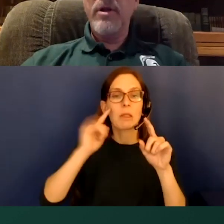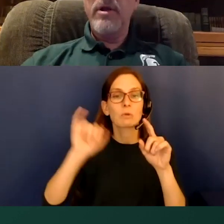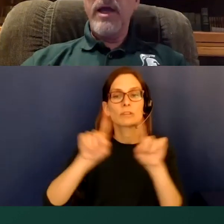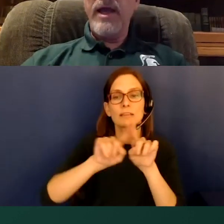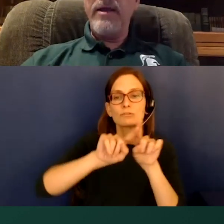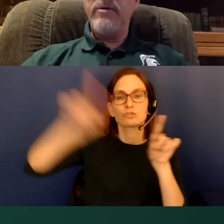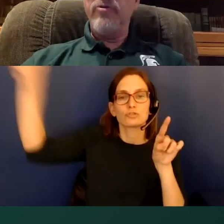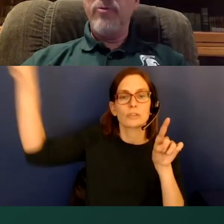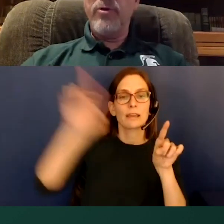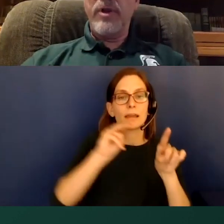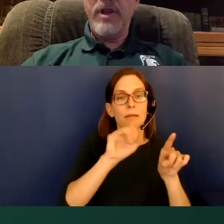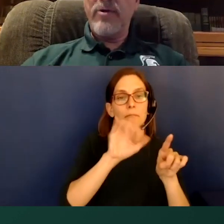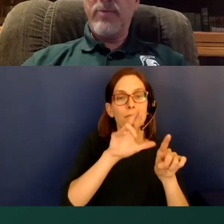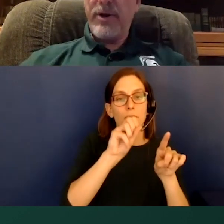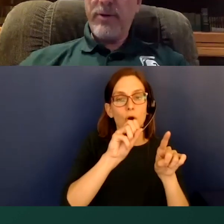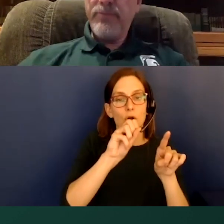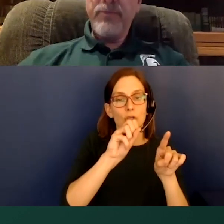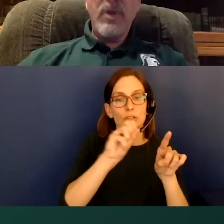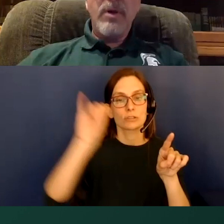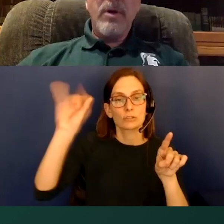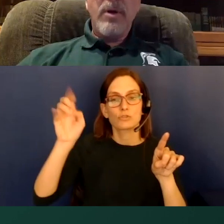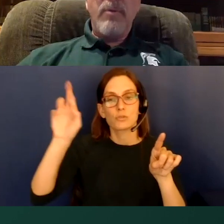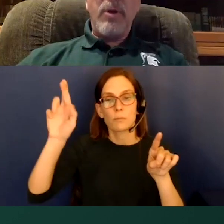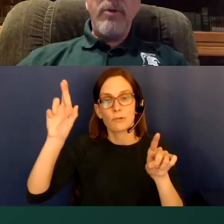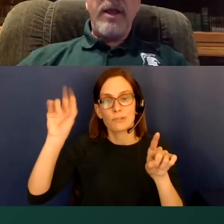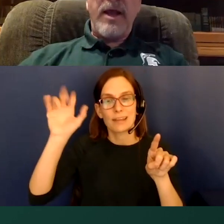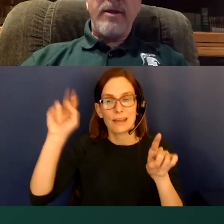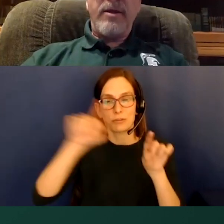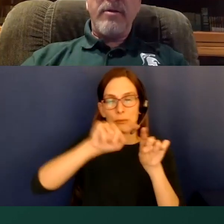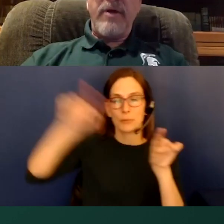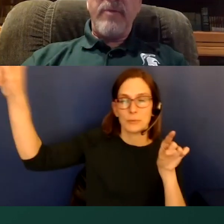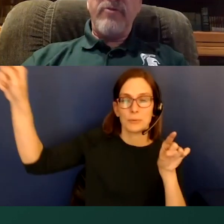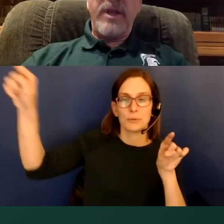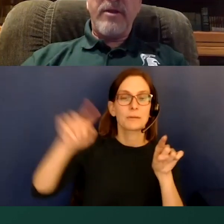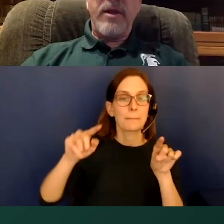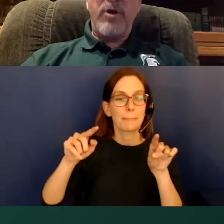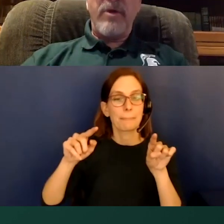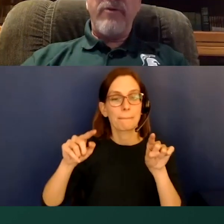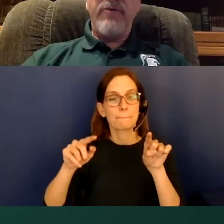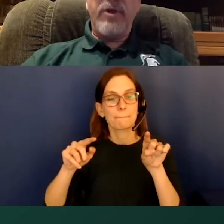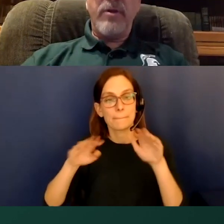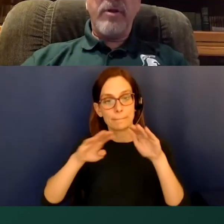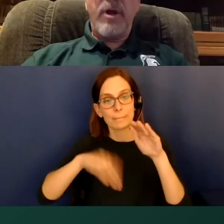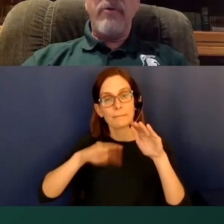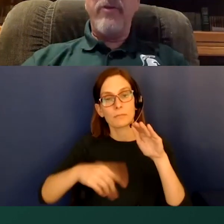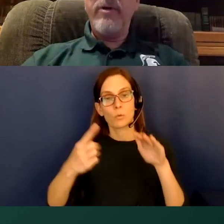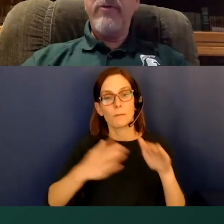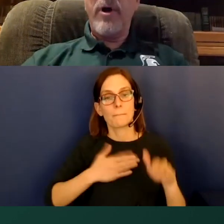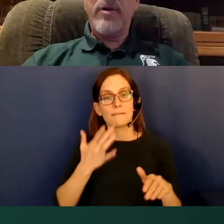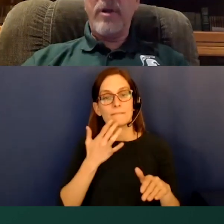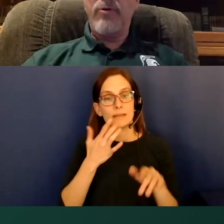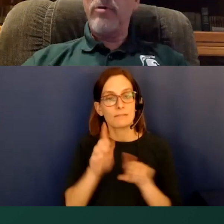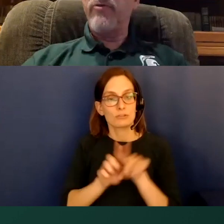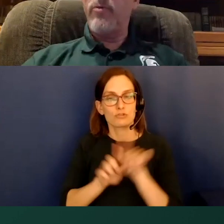Mars and the Jupiter and Saturn pair, below that line, as I mentioned last time, one of my favorites, a star very